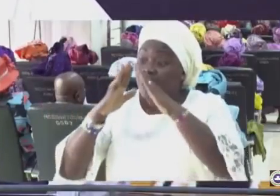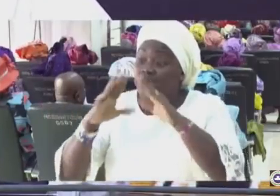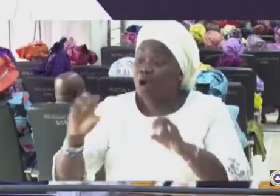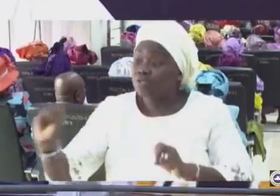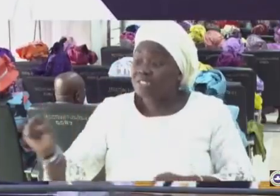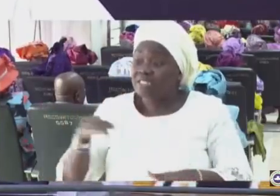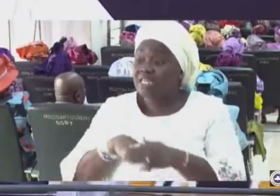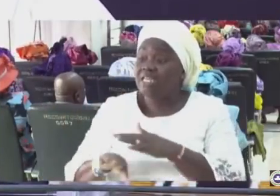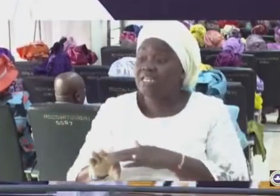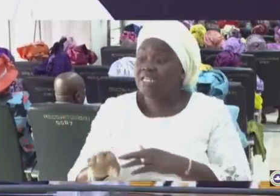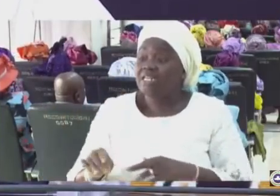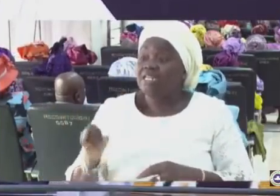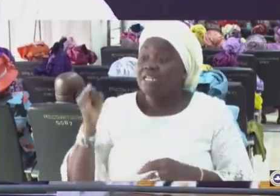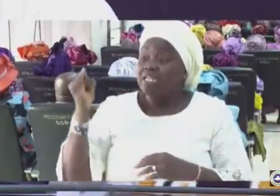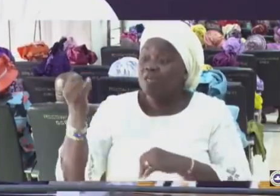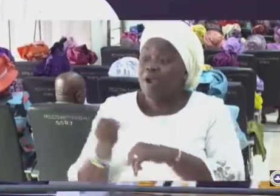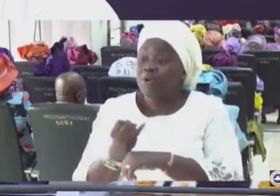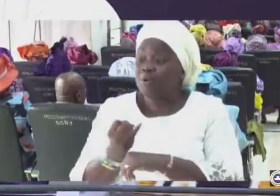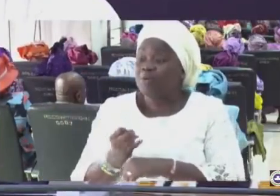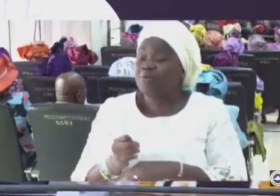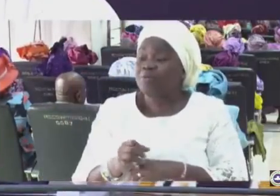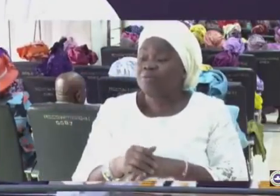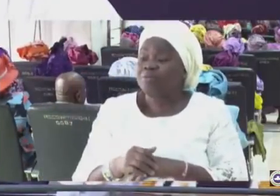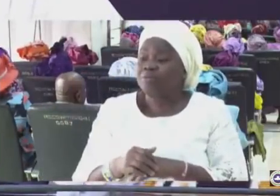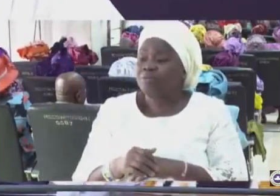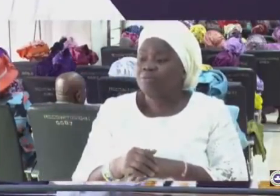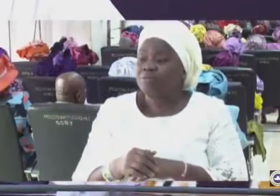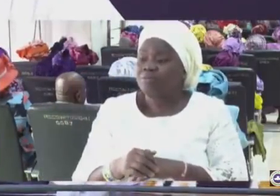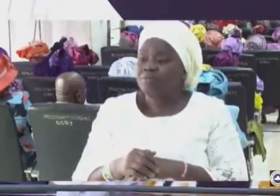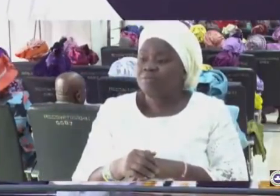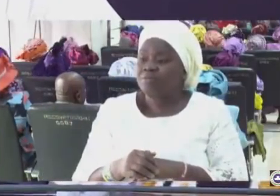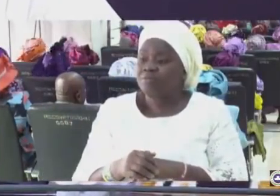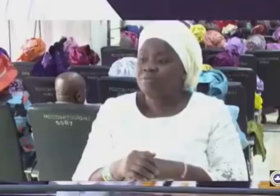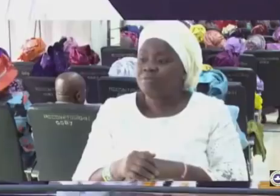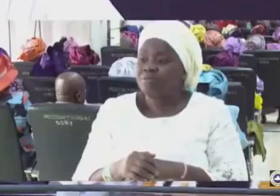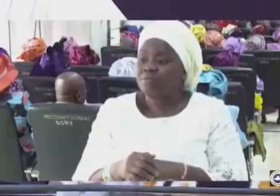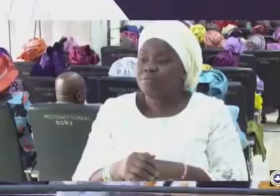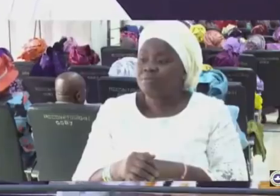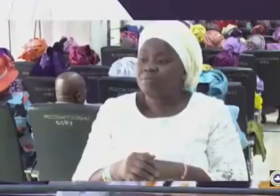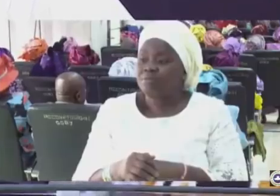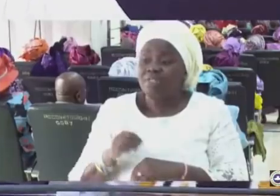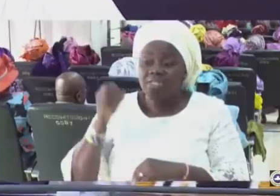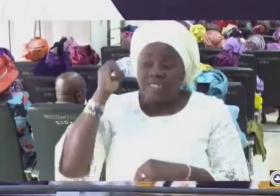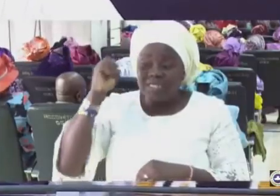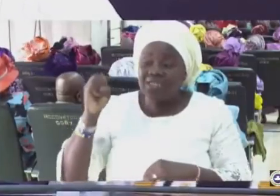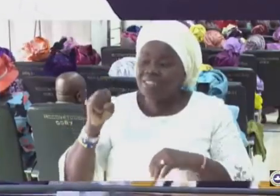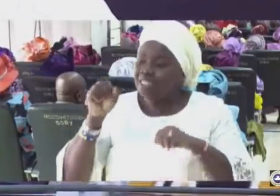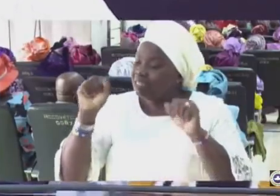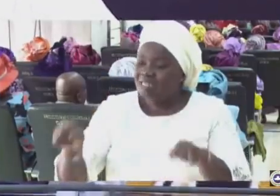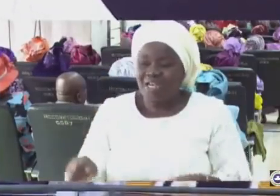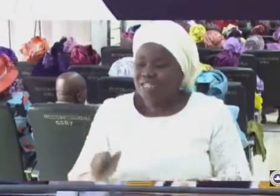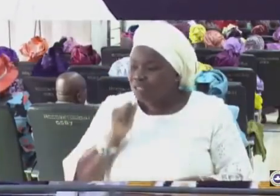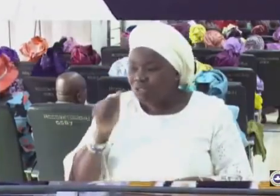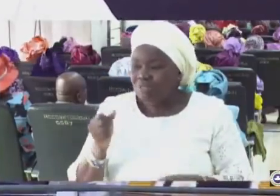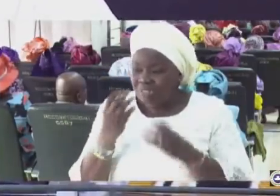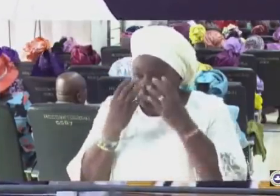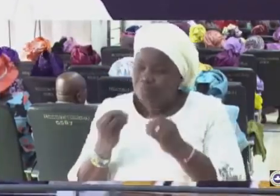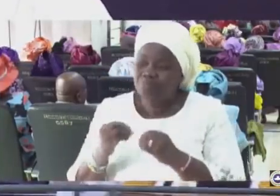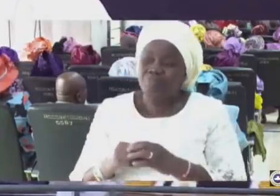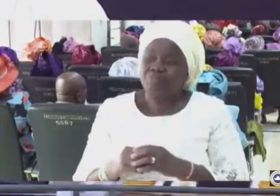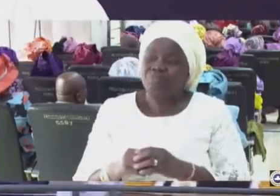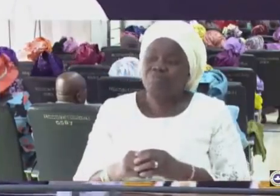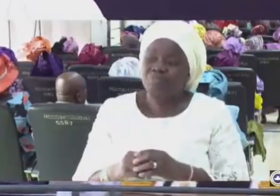"Pray for me so I can sleep and then you can have my 14 houses. I said, "Jesus will heal you, but I